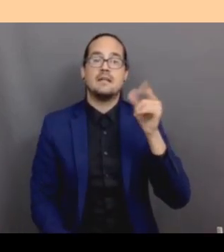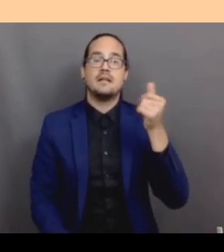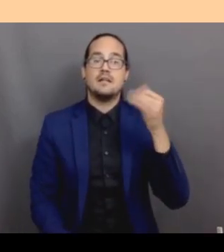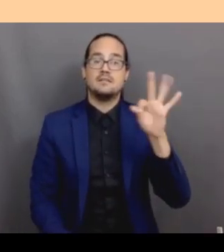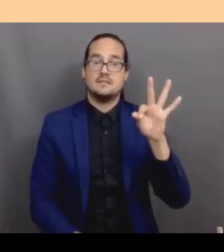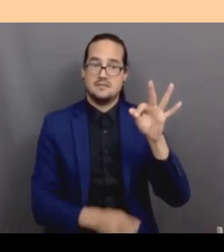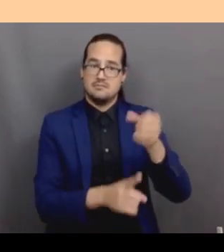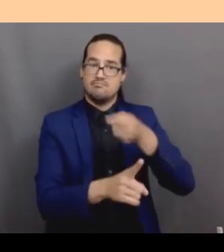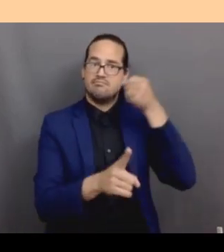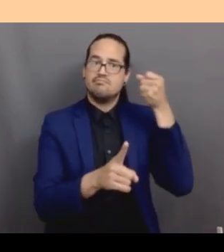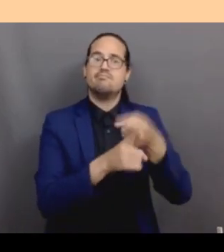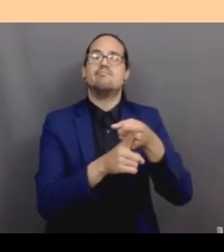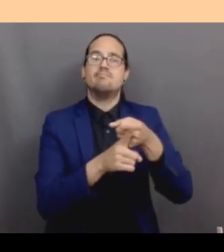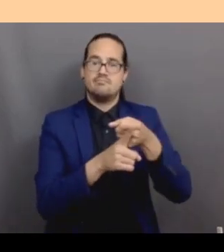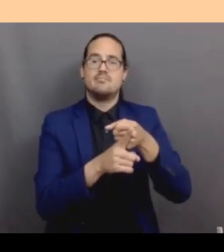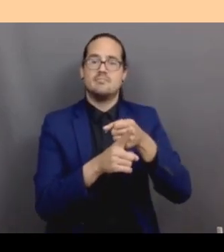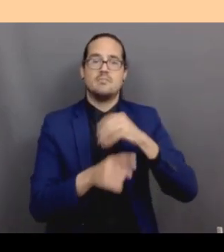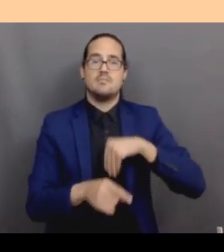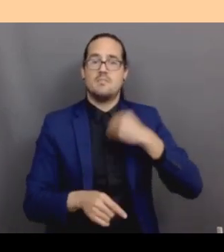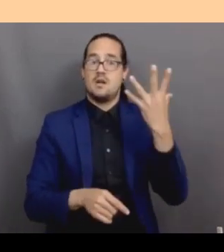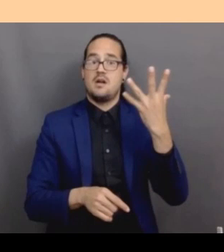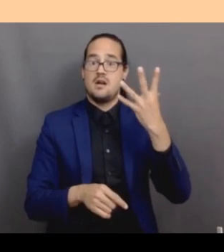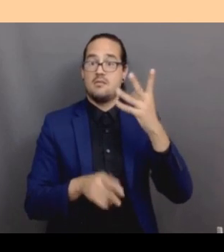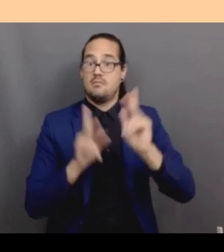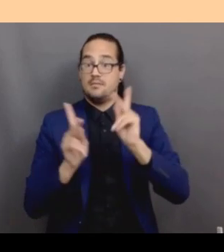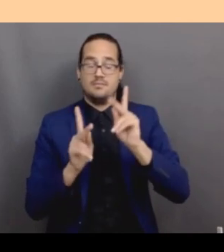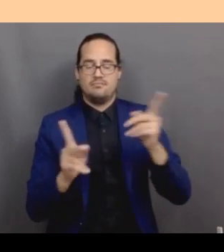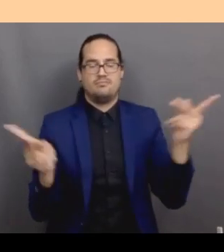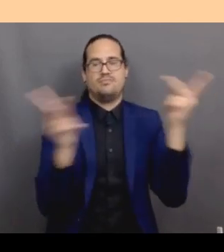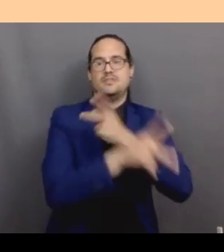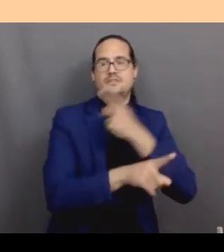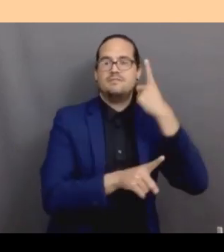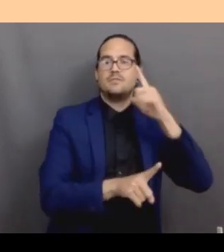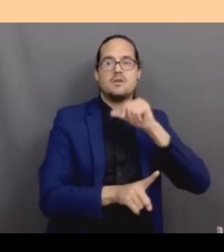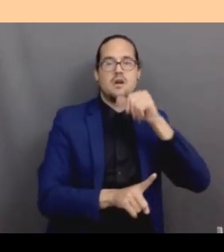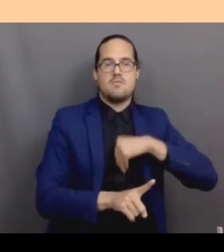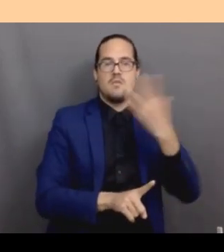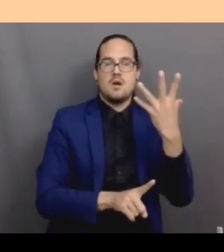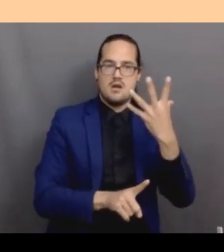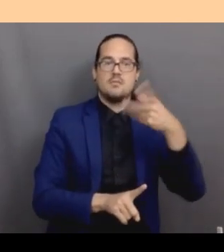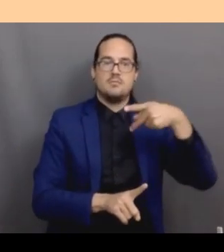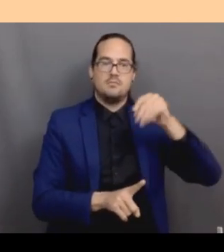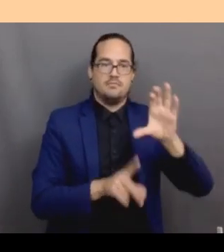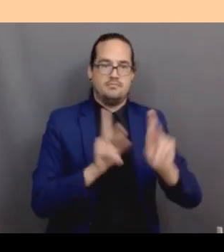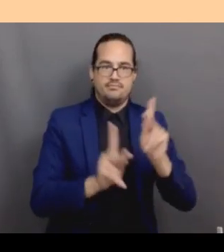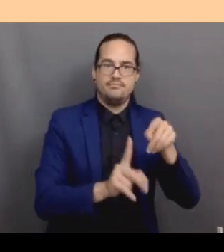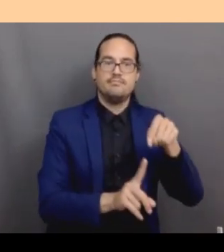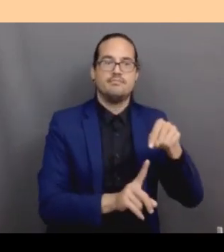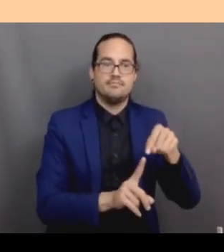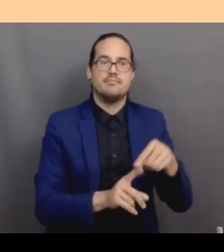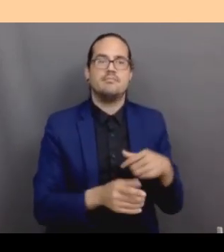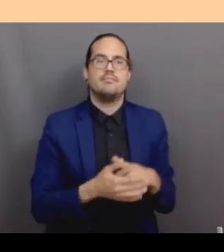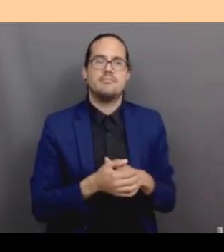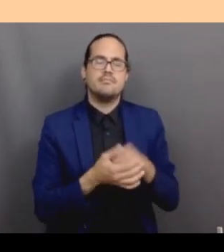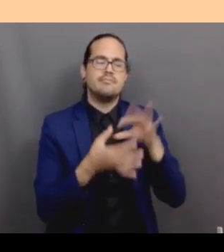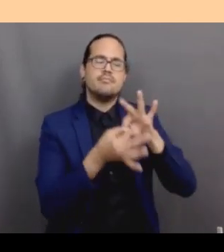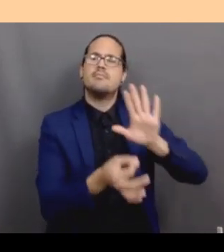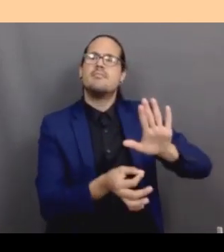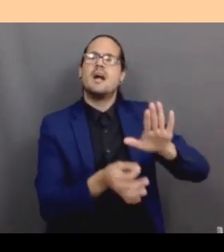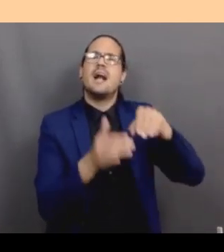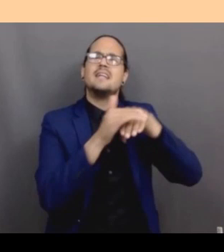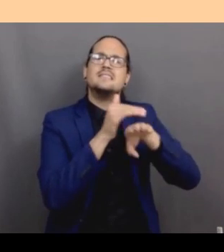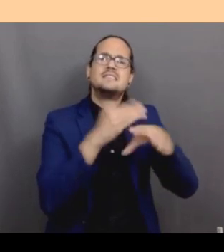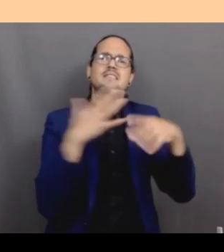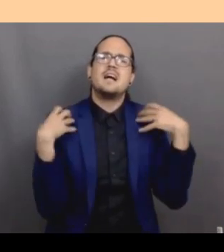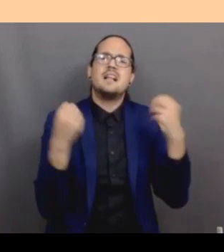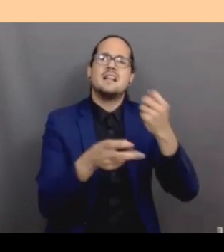that, not only in terms of access to healthcare, but how it may impact those households with needing to go to work and